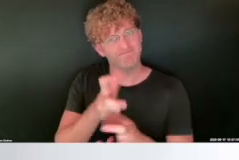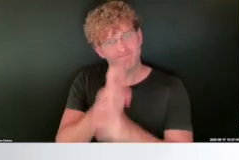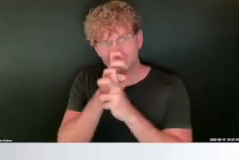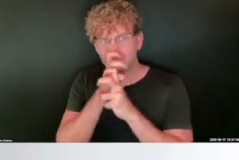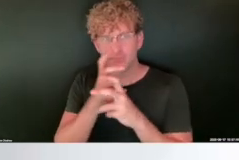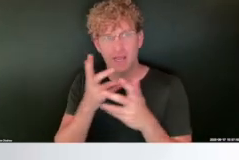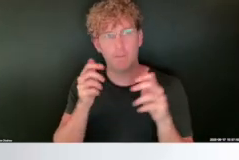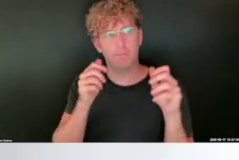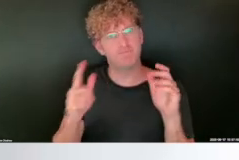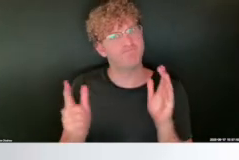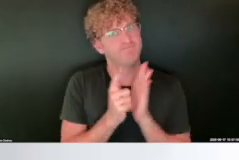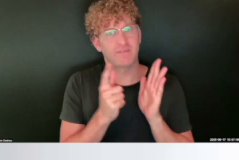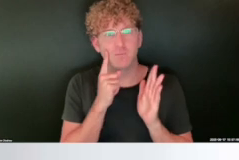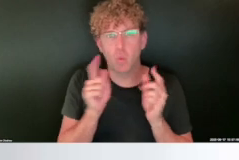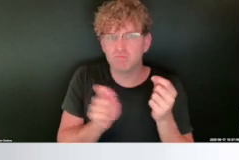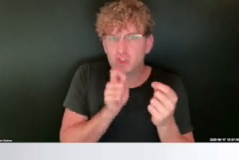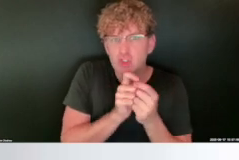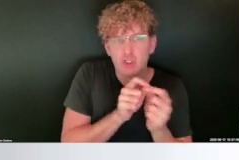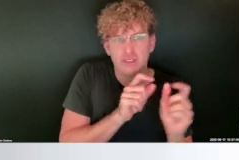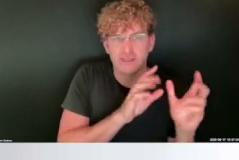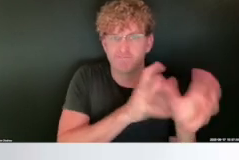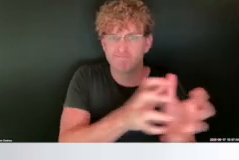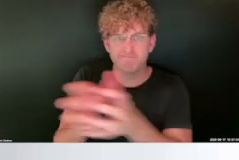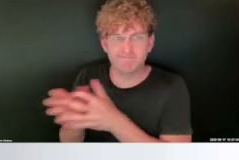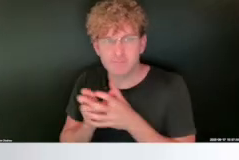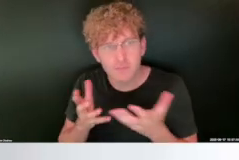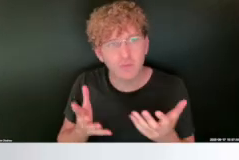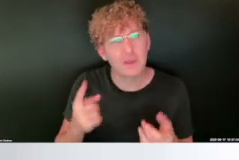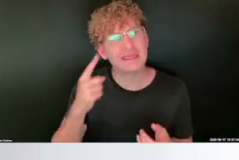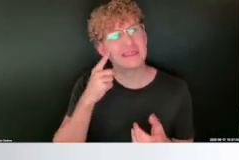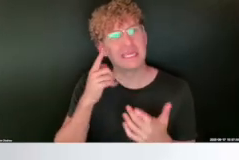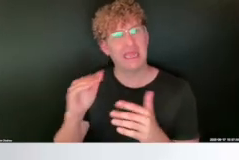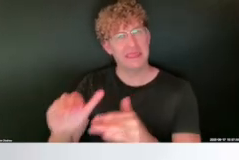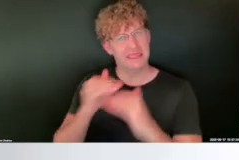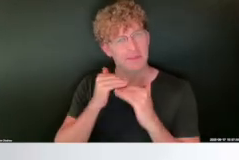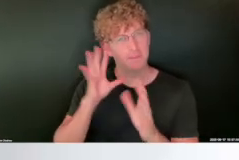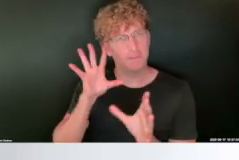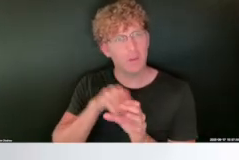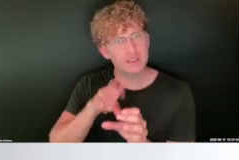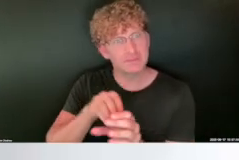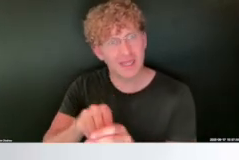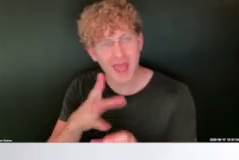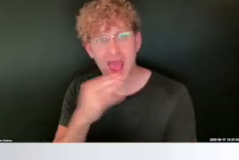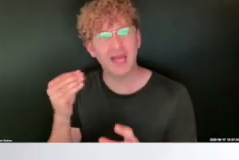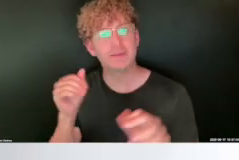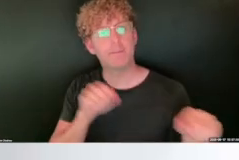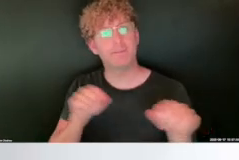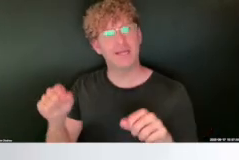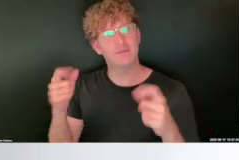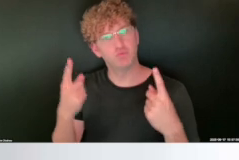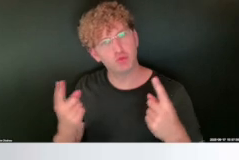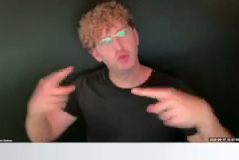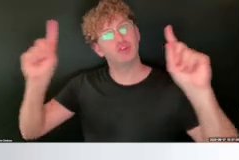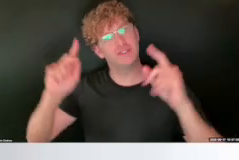entities, which we think may limit participation and ultimately the ability to achieve program goals.